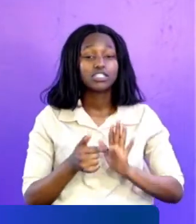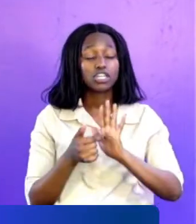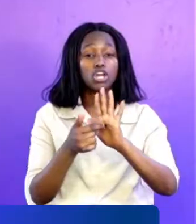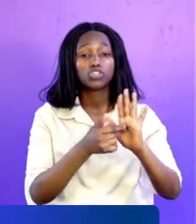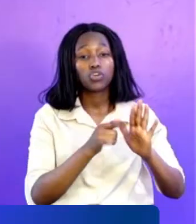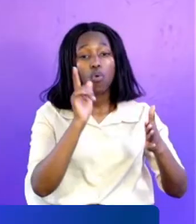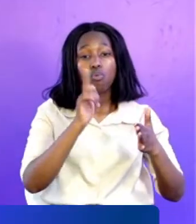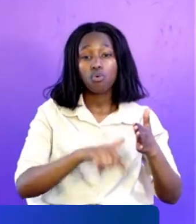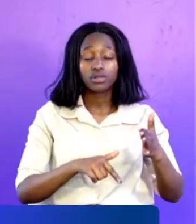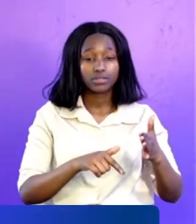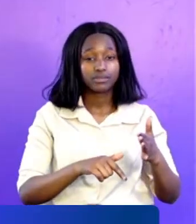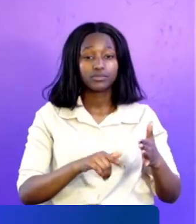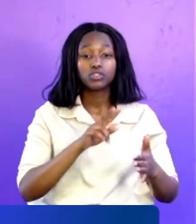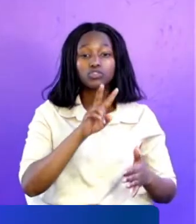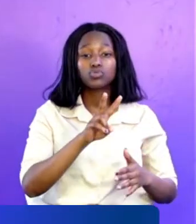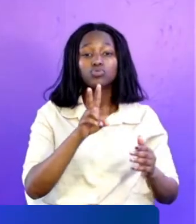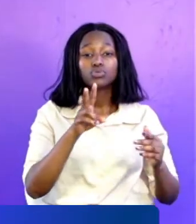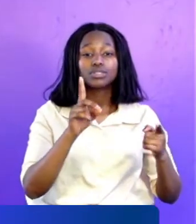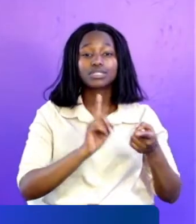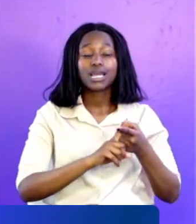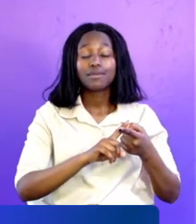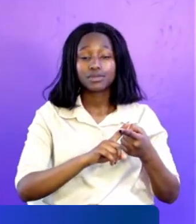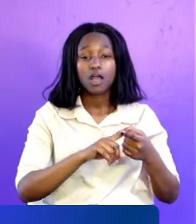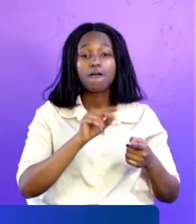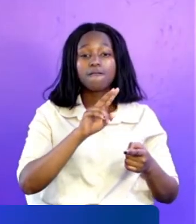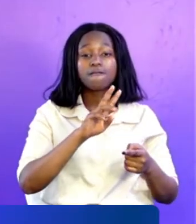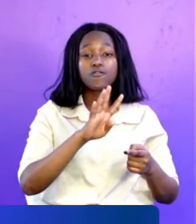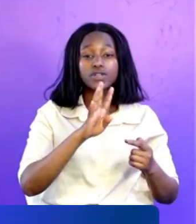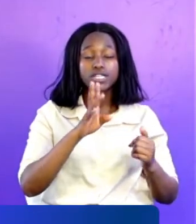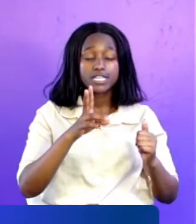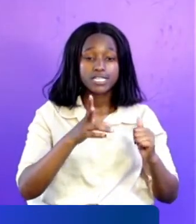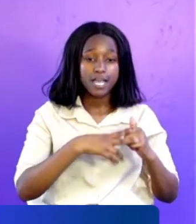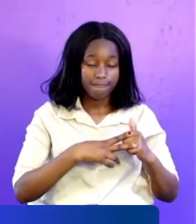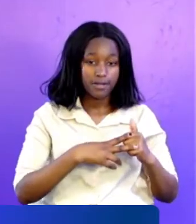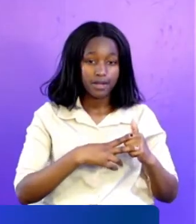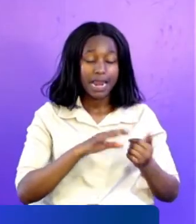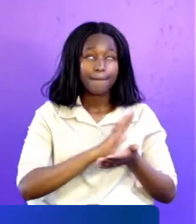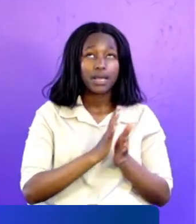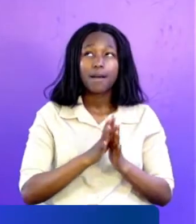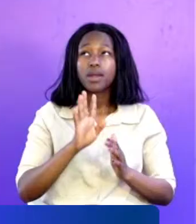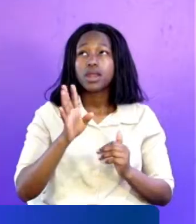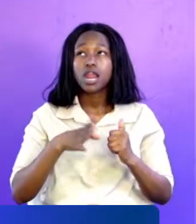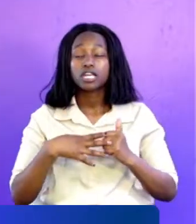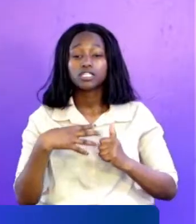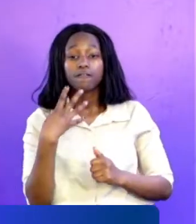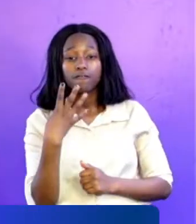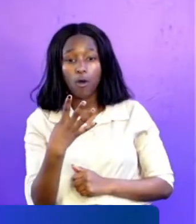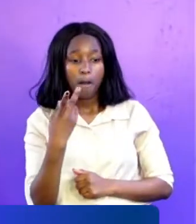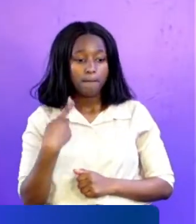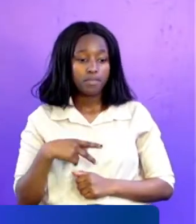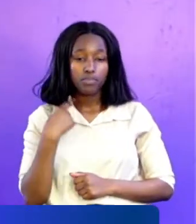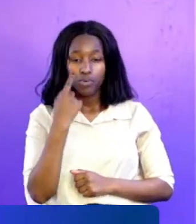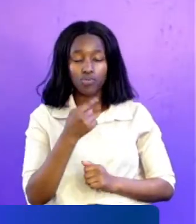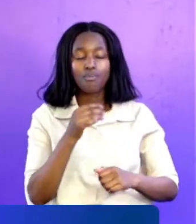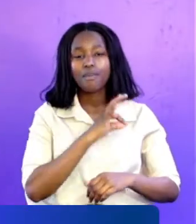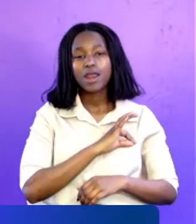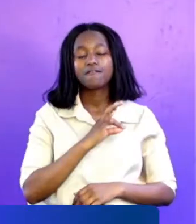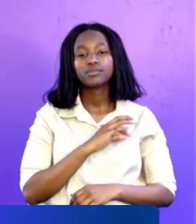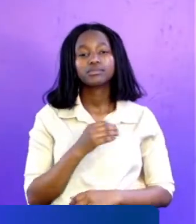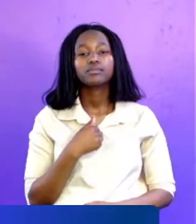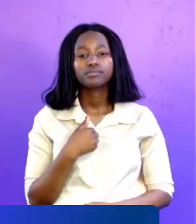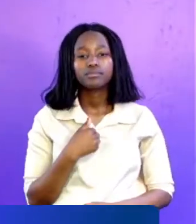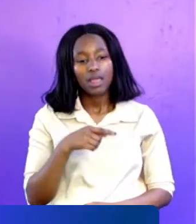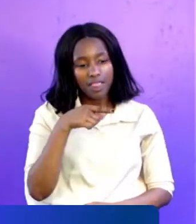times 47, isn't it? That is 94. Those are people on a payroll. They are